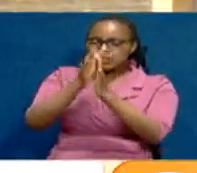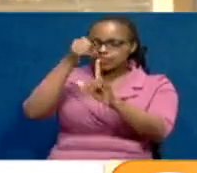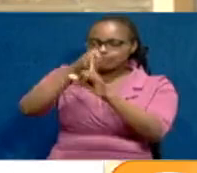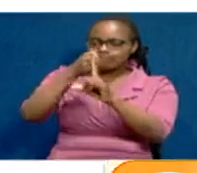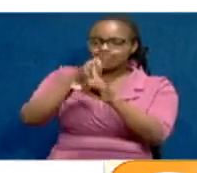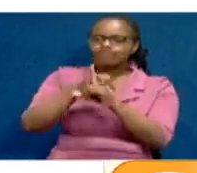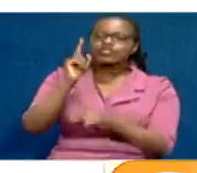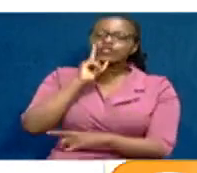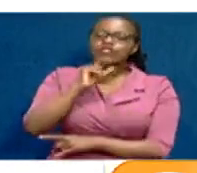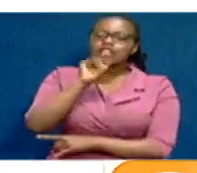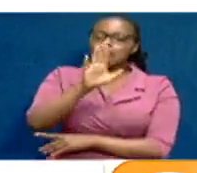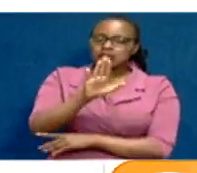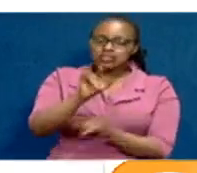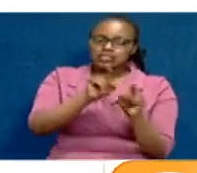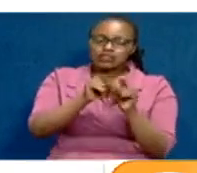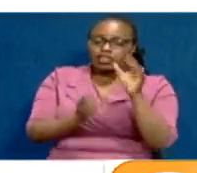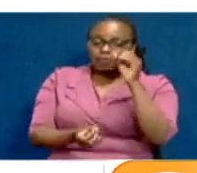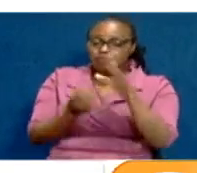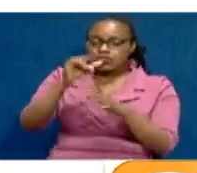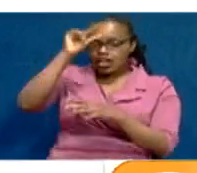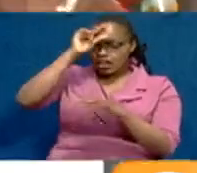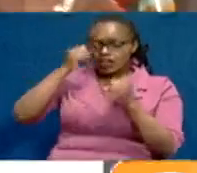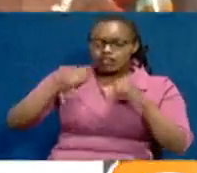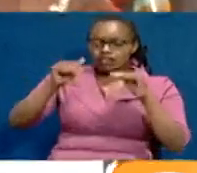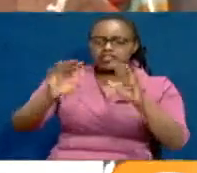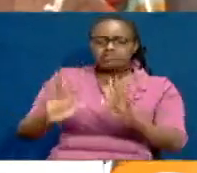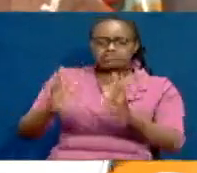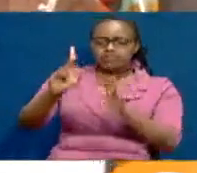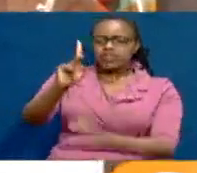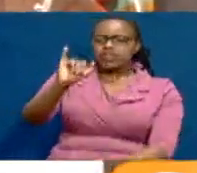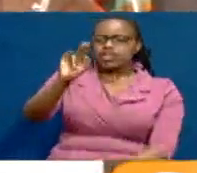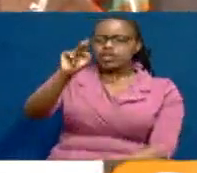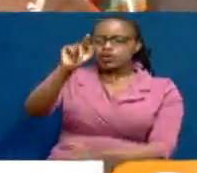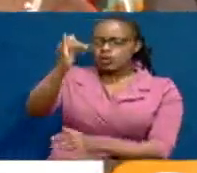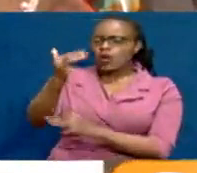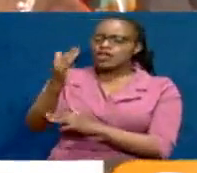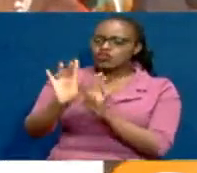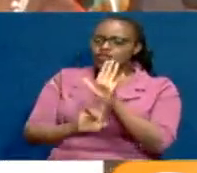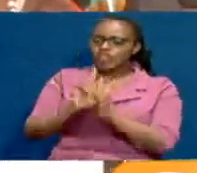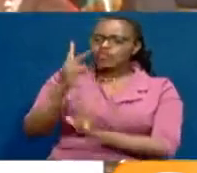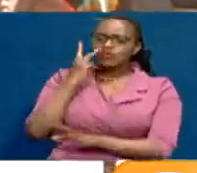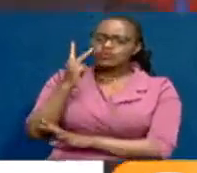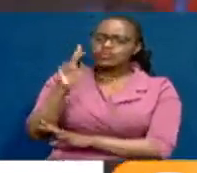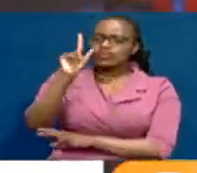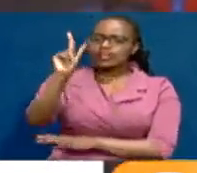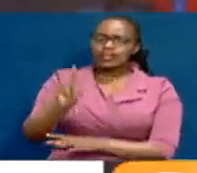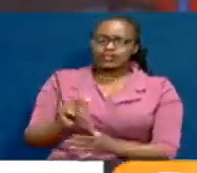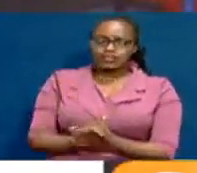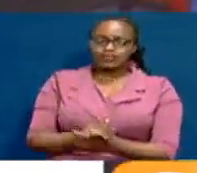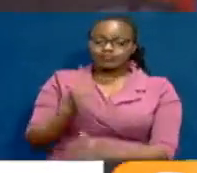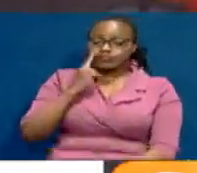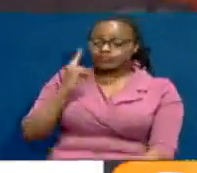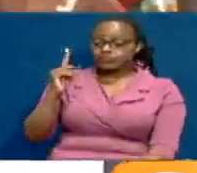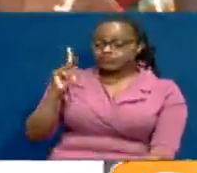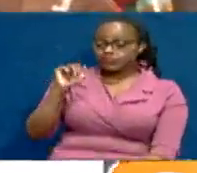its completion. During its launch, government officials lauded Kinoti for the developments witnessed in the region. This is